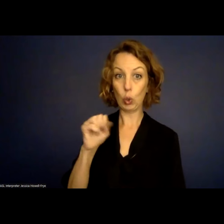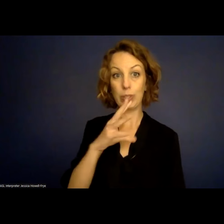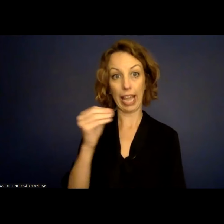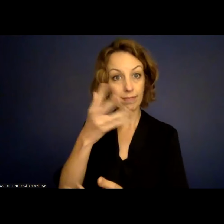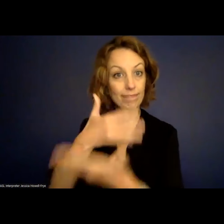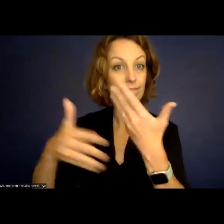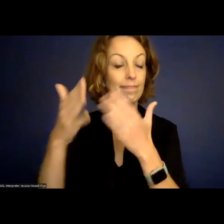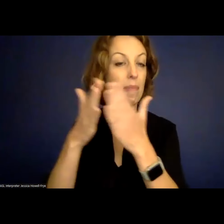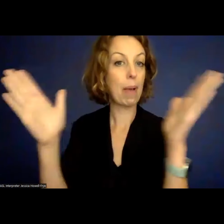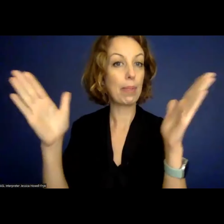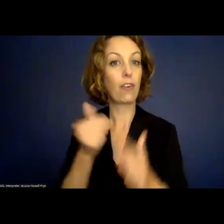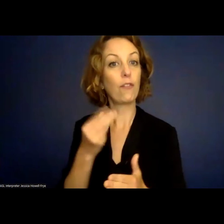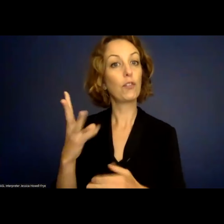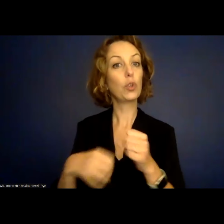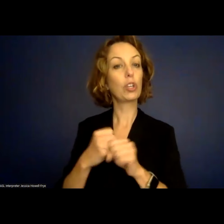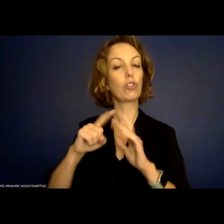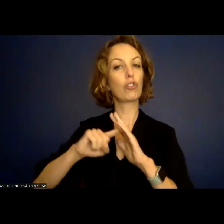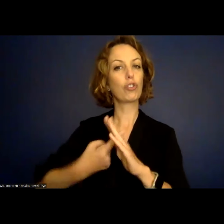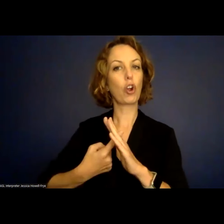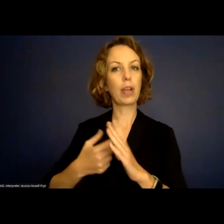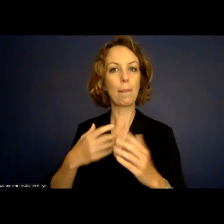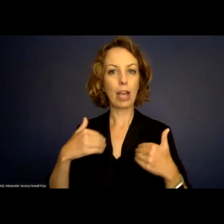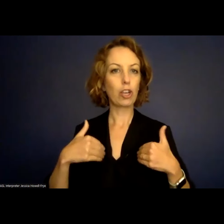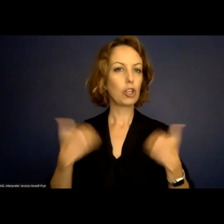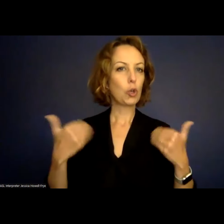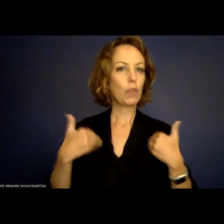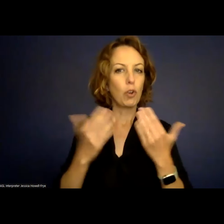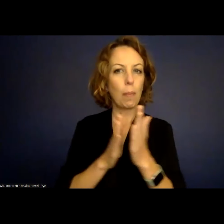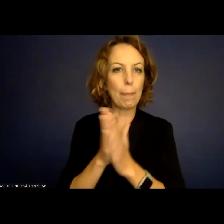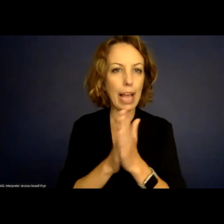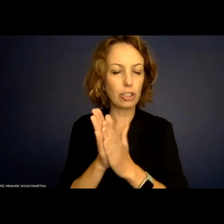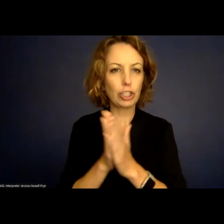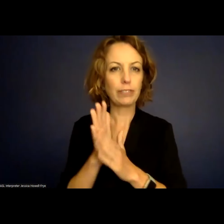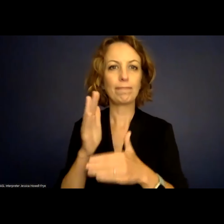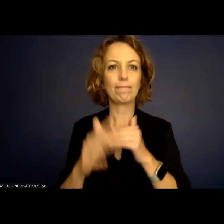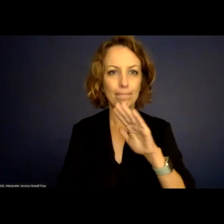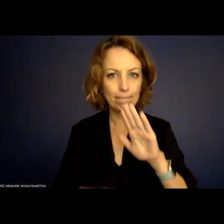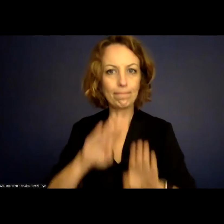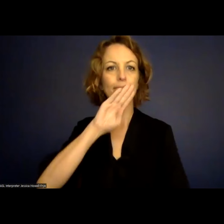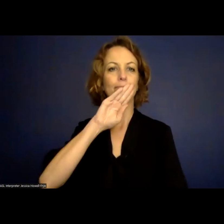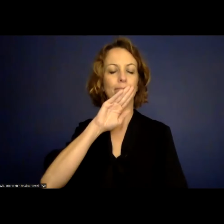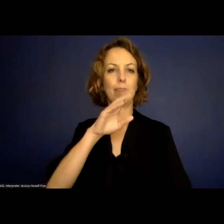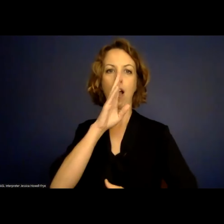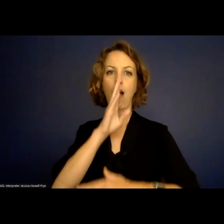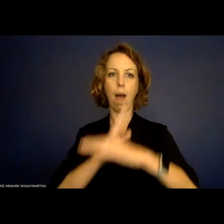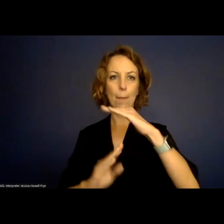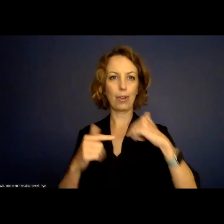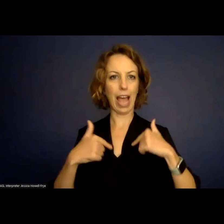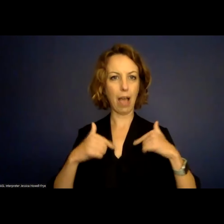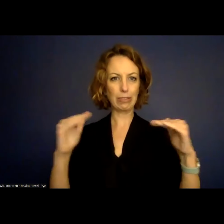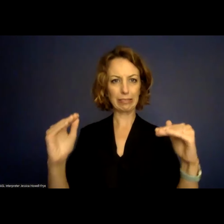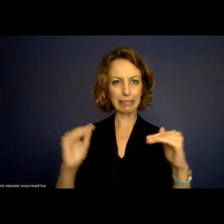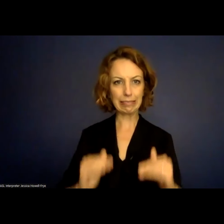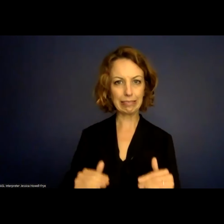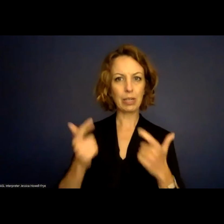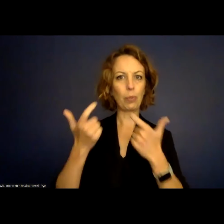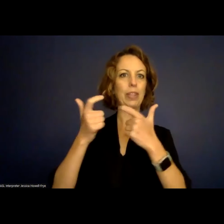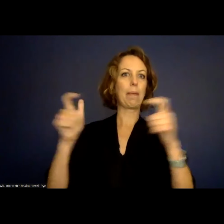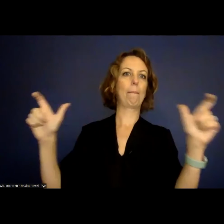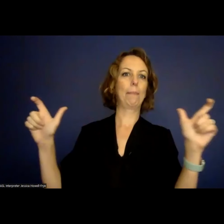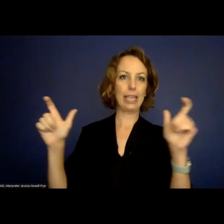my youthful passion began to sputter, humbled by the reality that I was a tiny dot on a big ship that turned way too